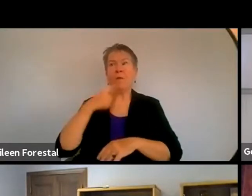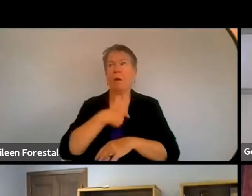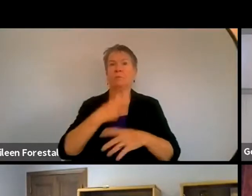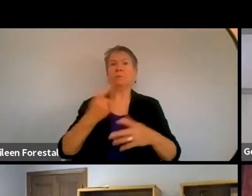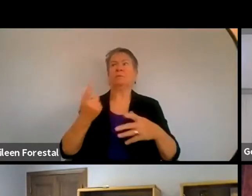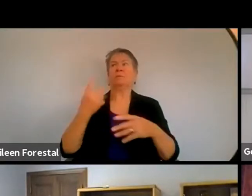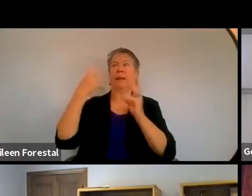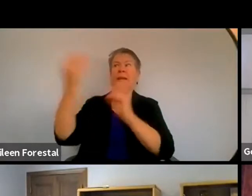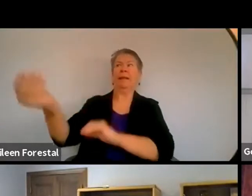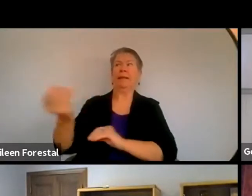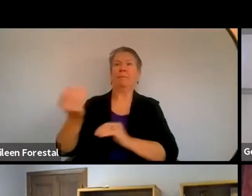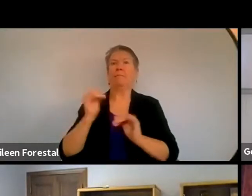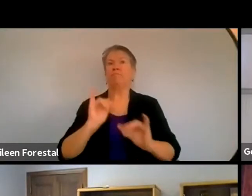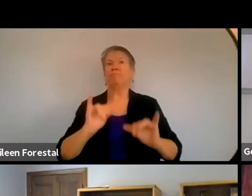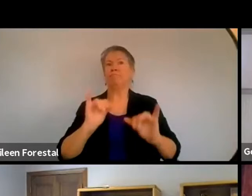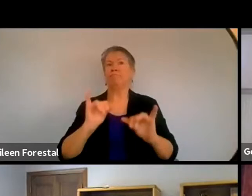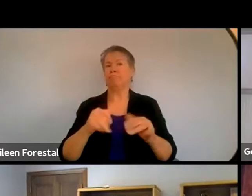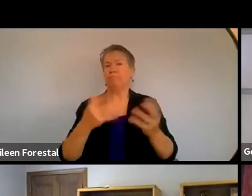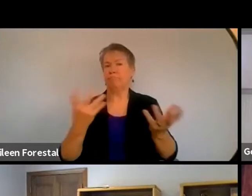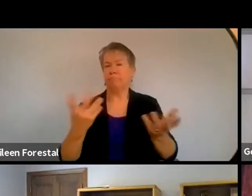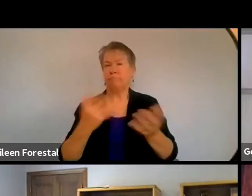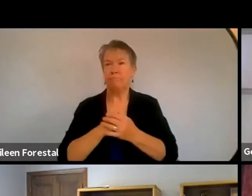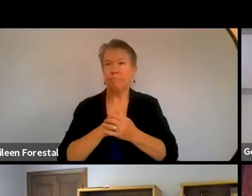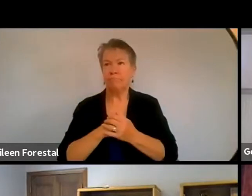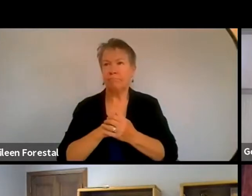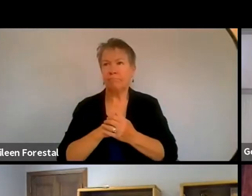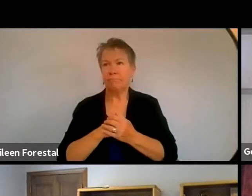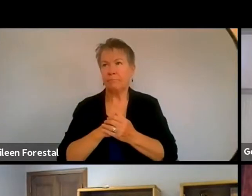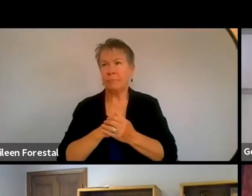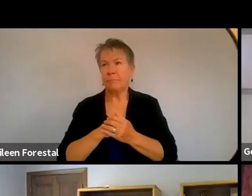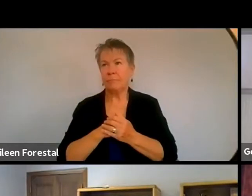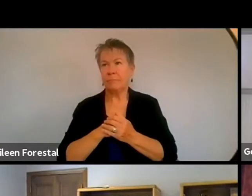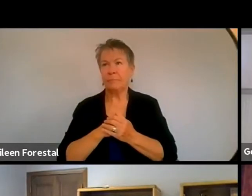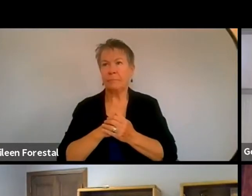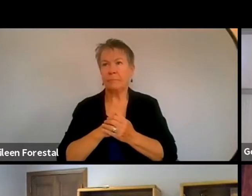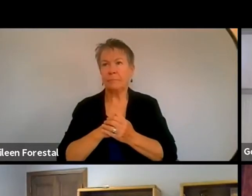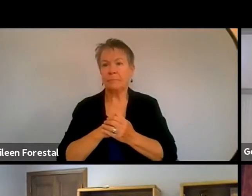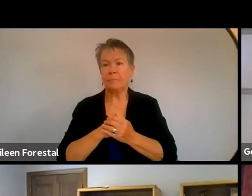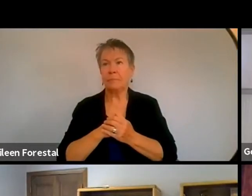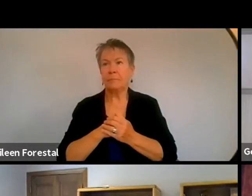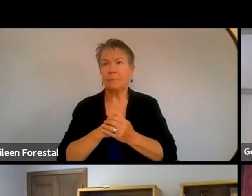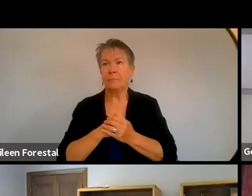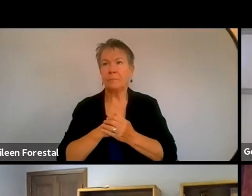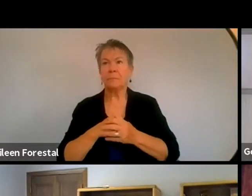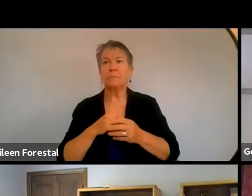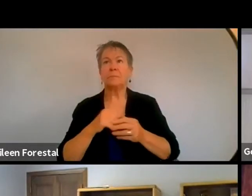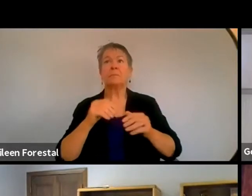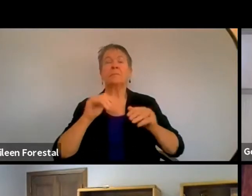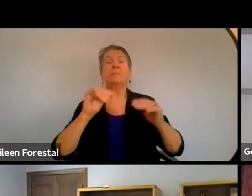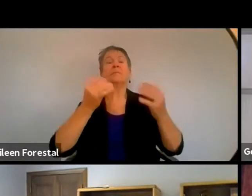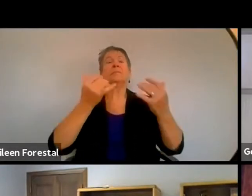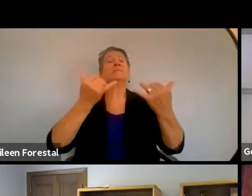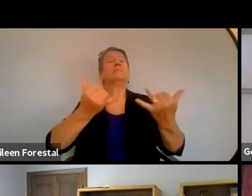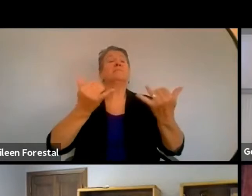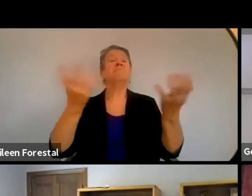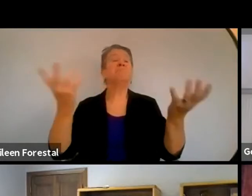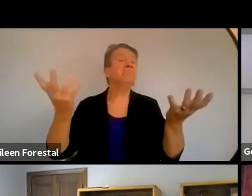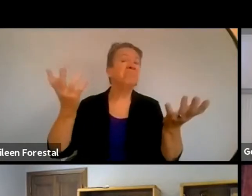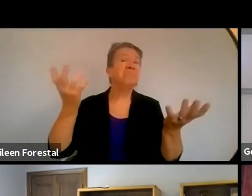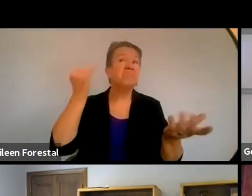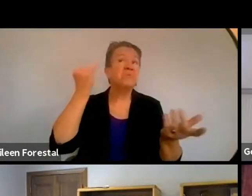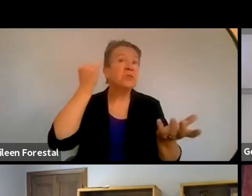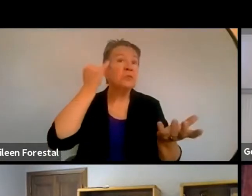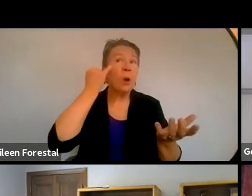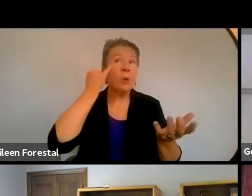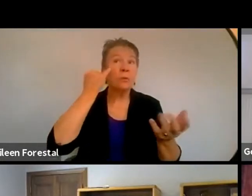for if COVID cases spike to the degree that they make in-person voting unsafe? Or are you ready to say at this point that polls will be open on election